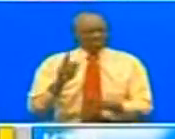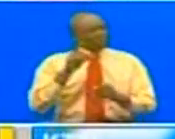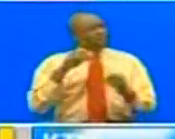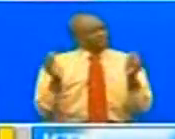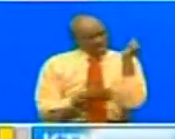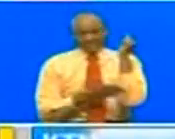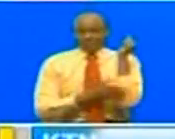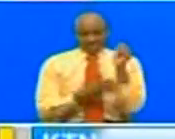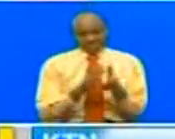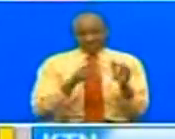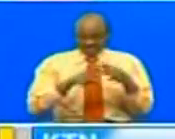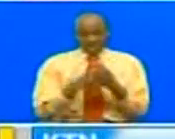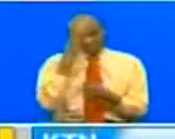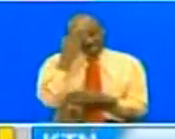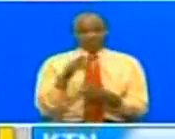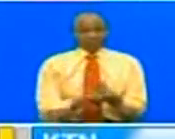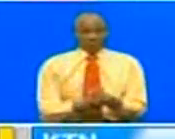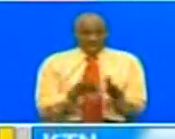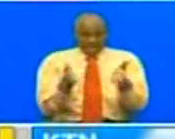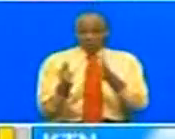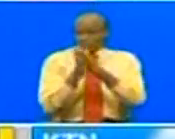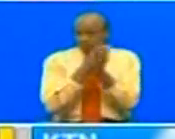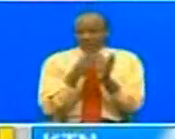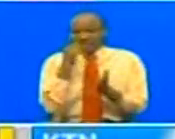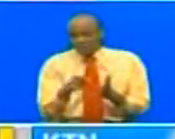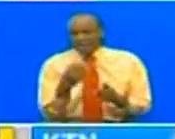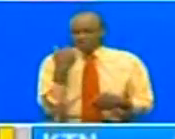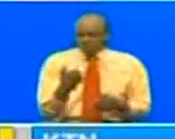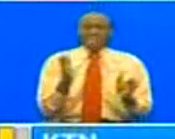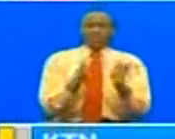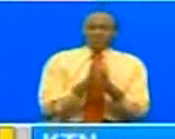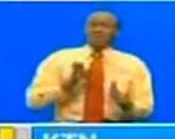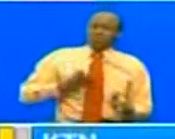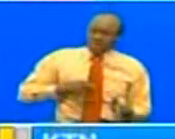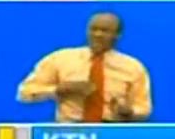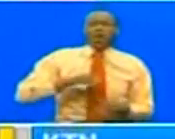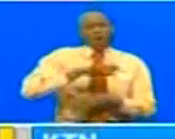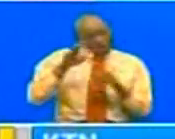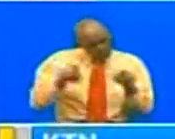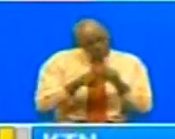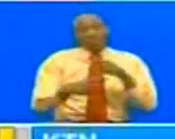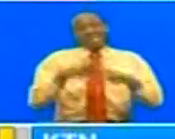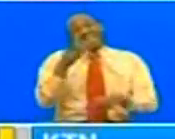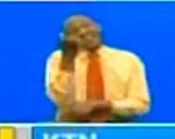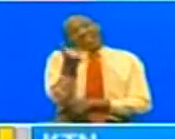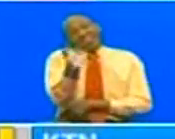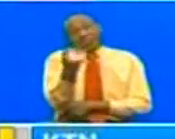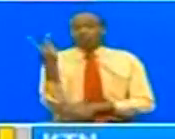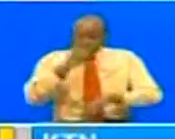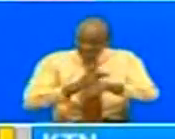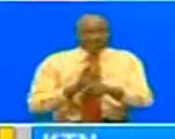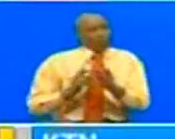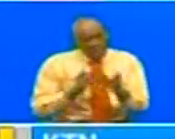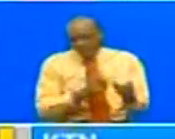on Monday. And as KTN's Dennis Onsarigo now reports, many children and women were among those killed in the 2 days of fighting,